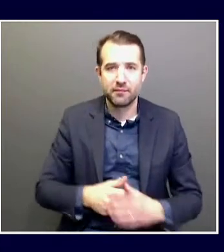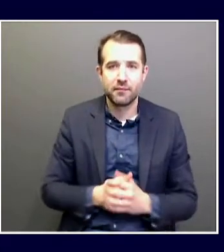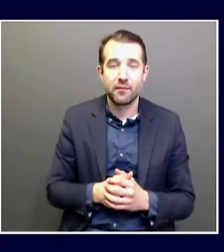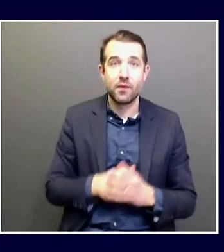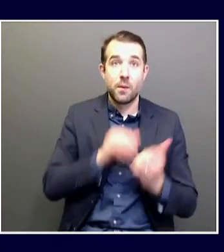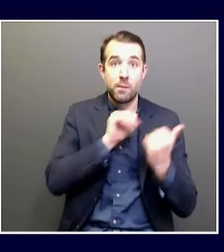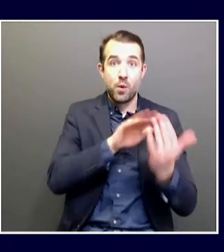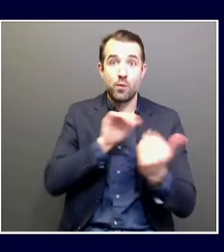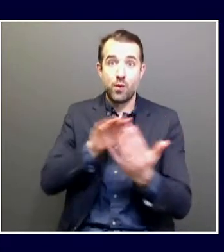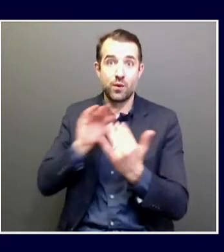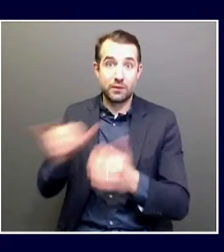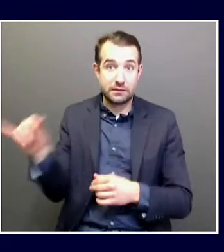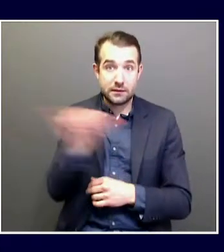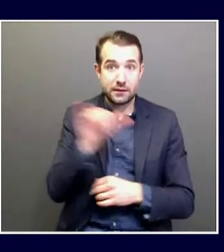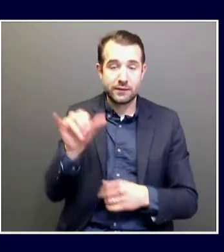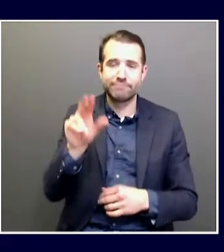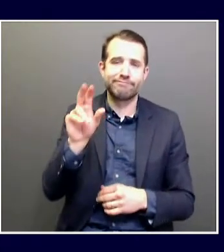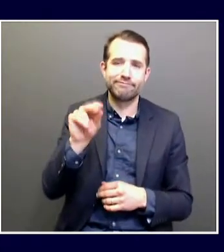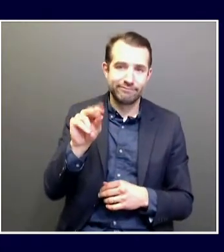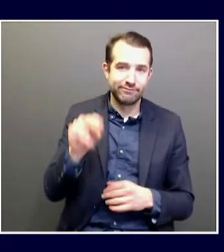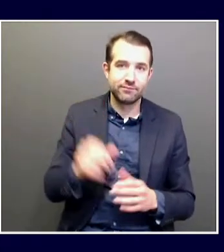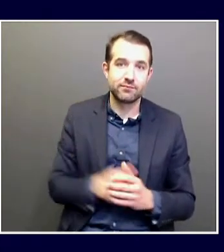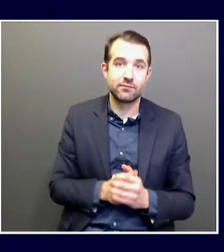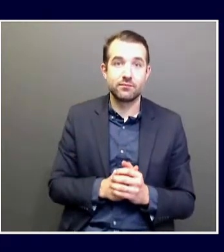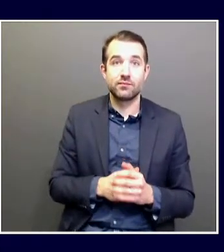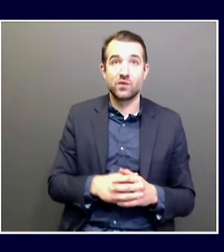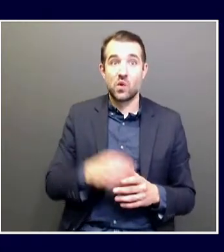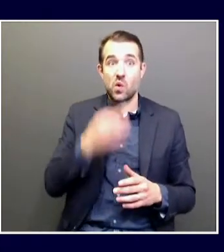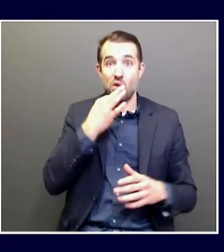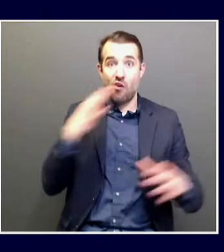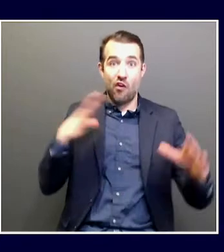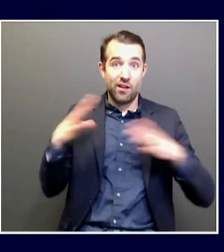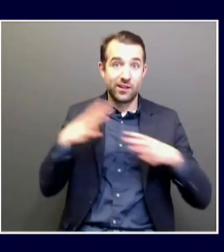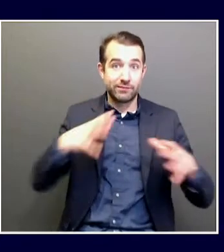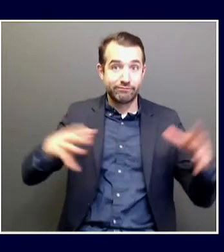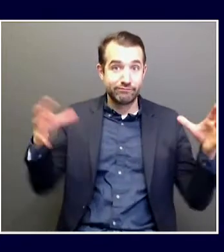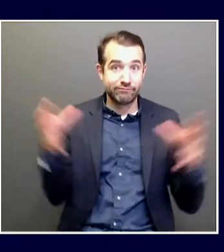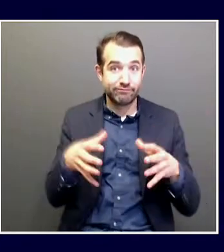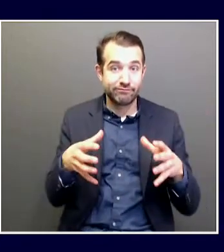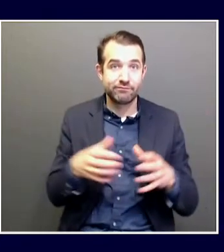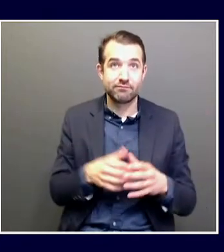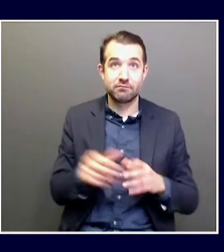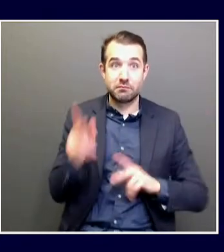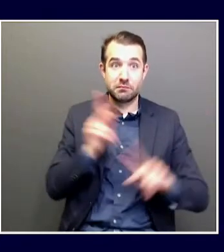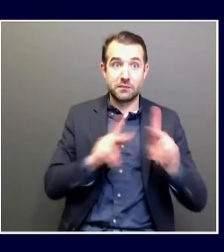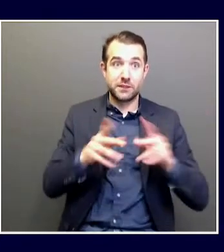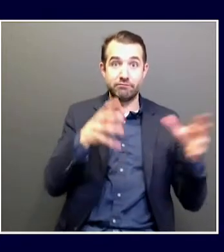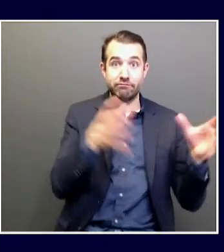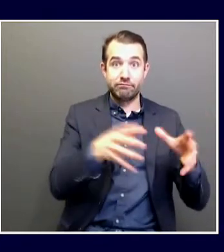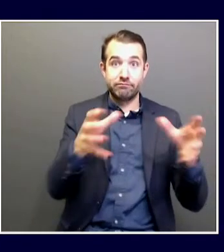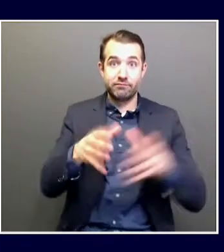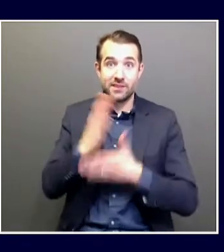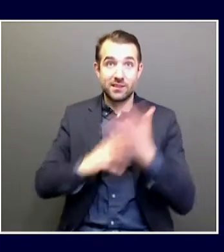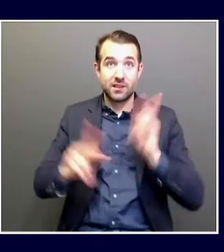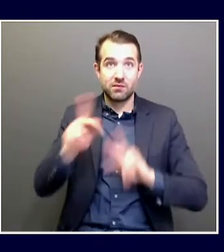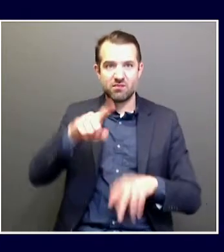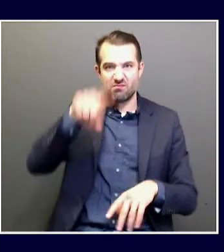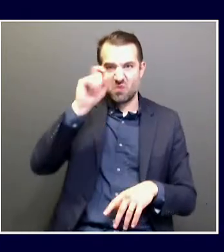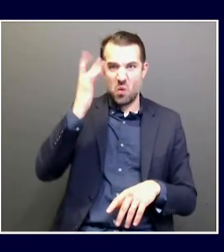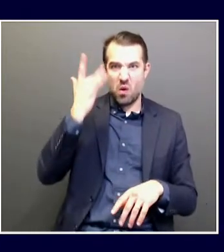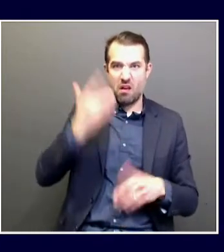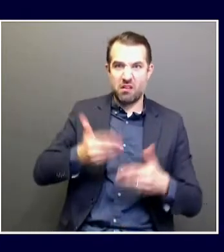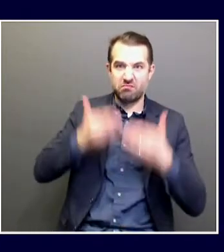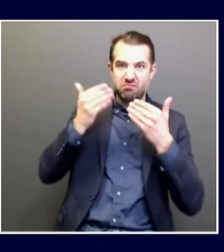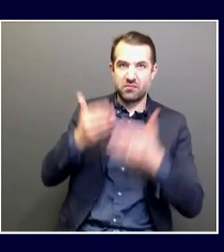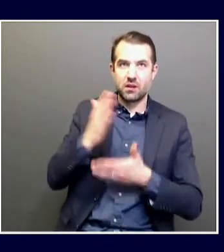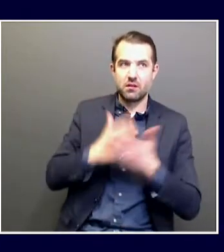into the holiday season. Now, this can be bewildering. In some cases, it can be downright infuriating. But it's important to note that when